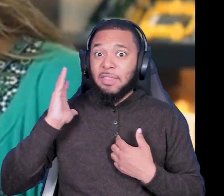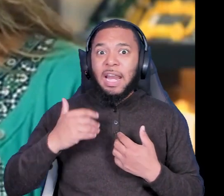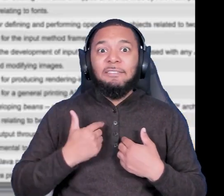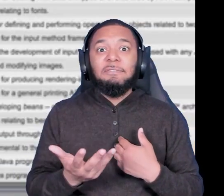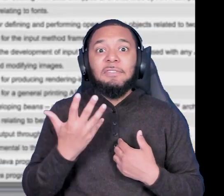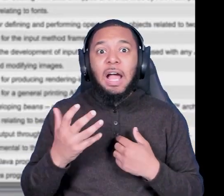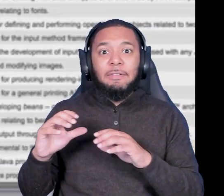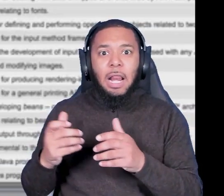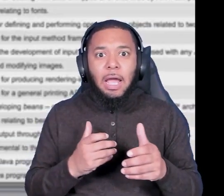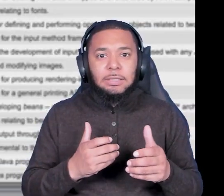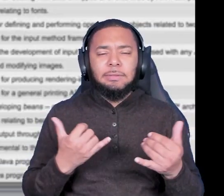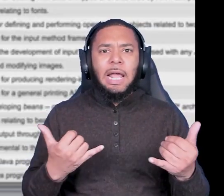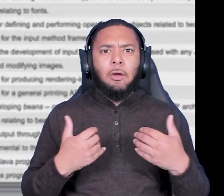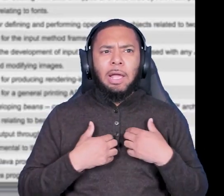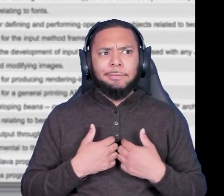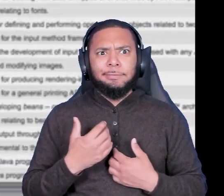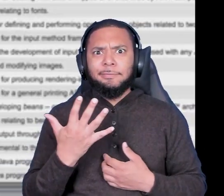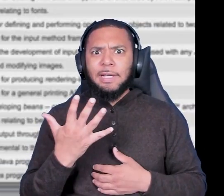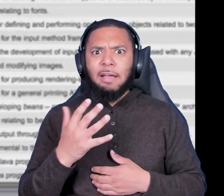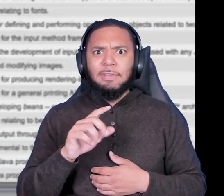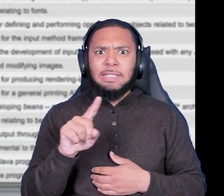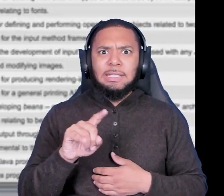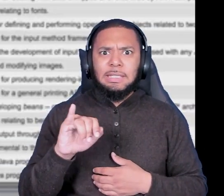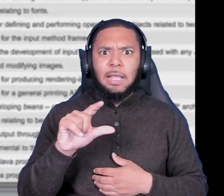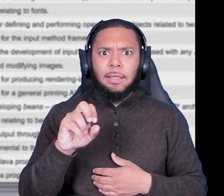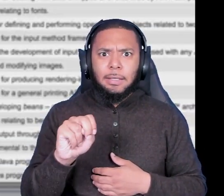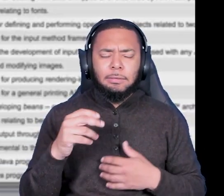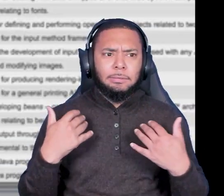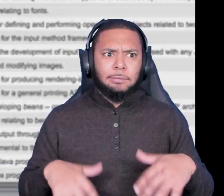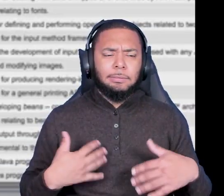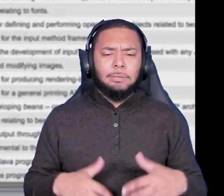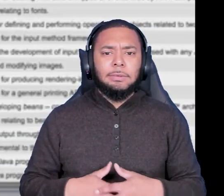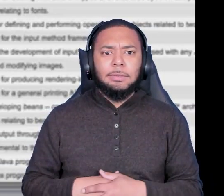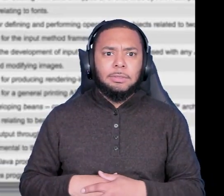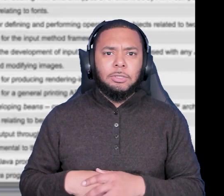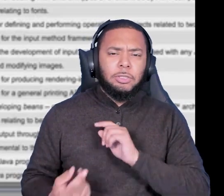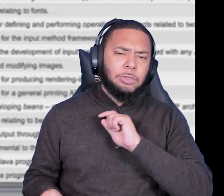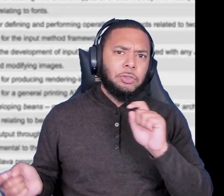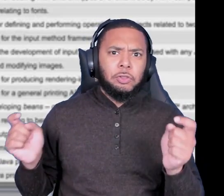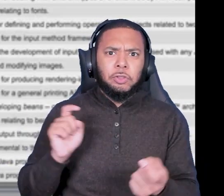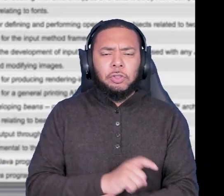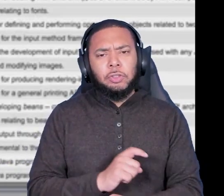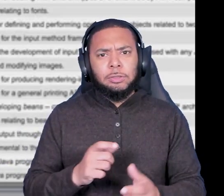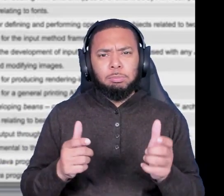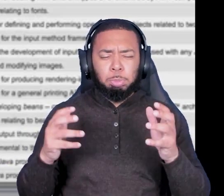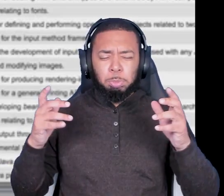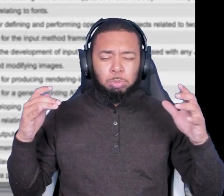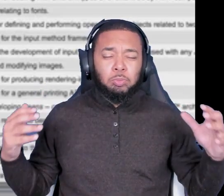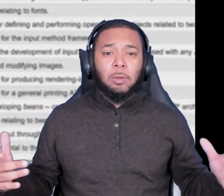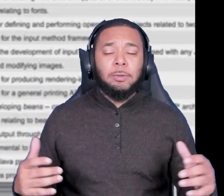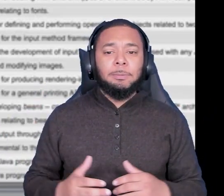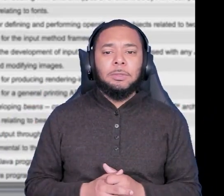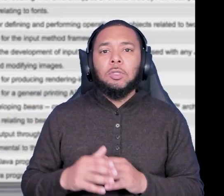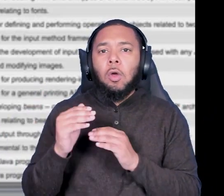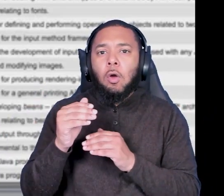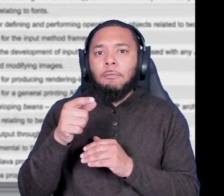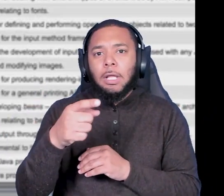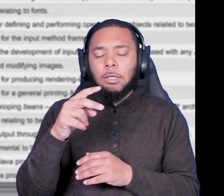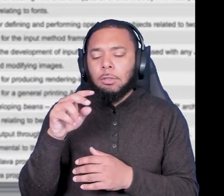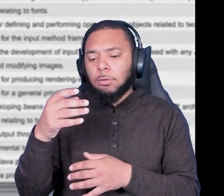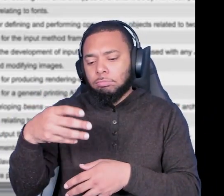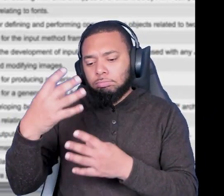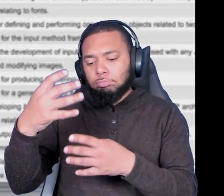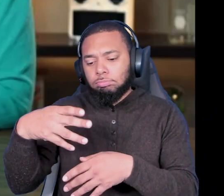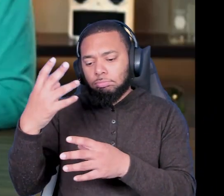hopefully, you'll find some time to just go sort of scrolling through that and seeing what looks